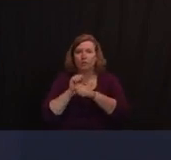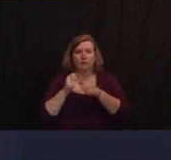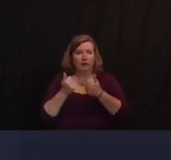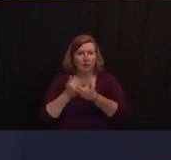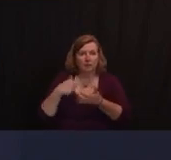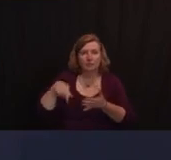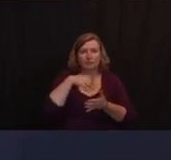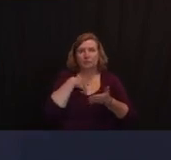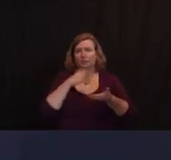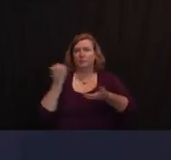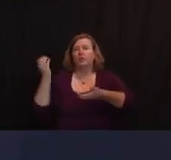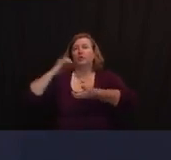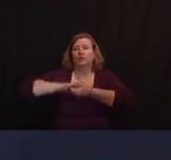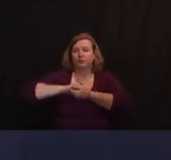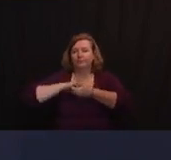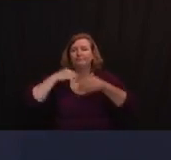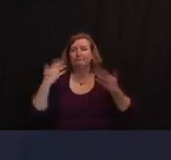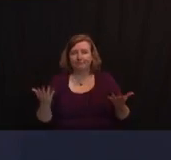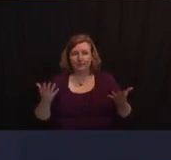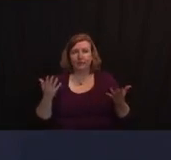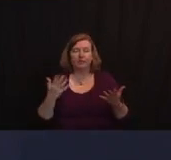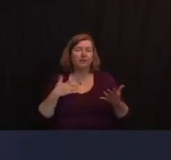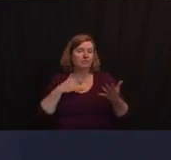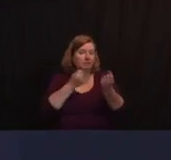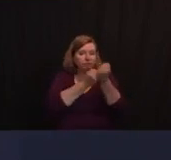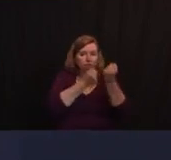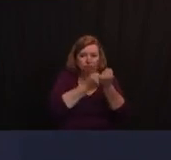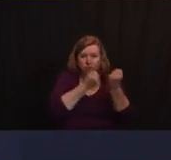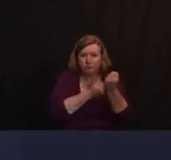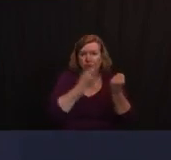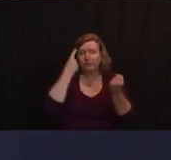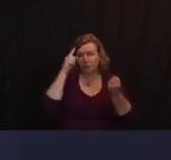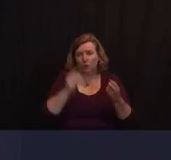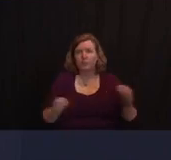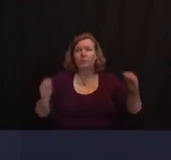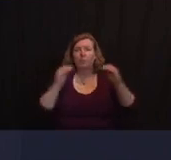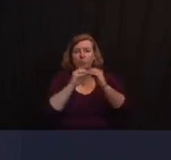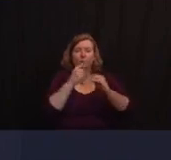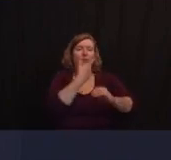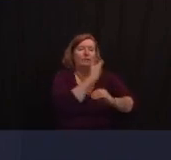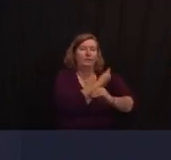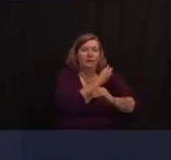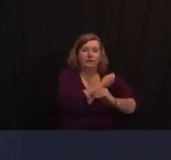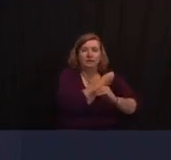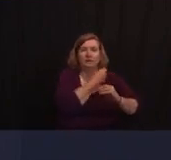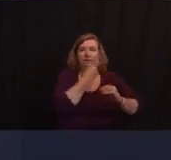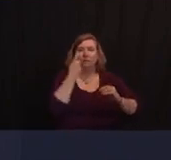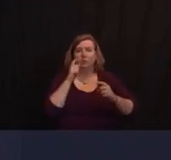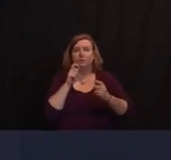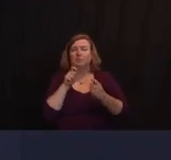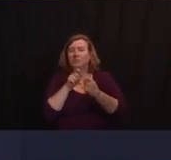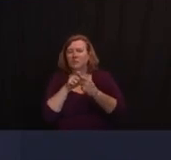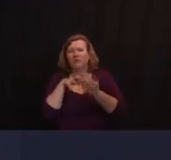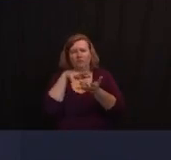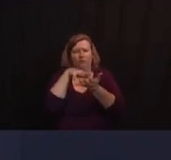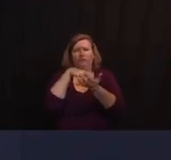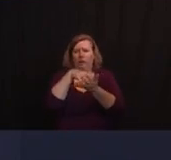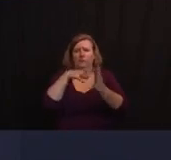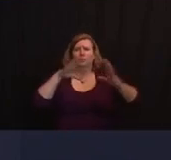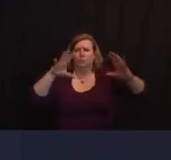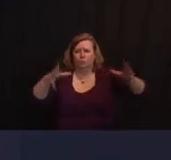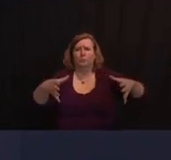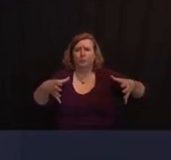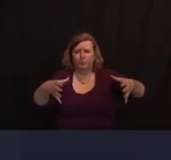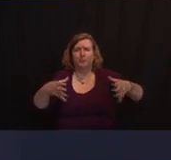to continue to advocate for vaccine supply for vulnerable and specific populations, and to ensure that adequate